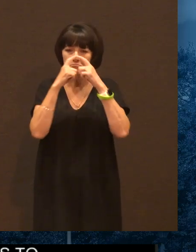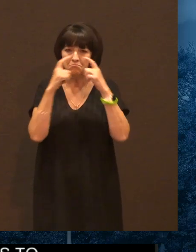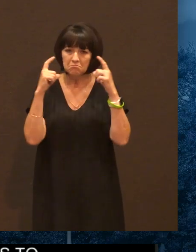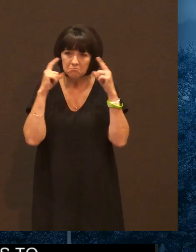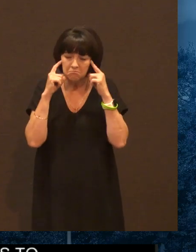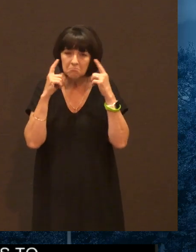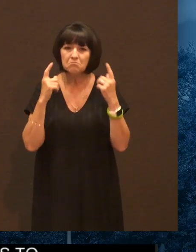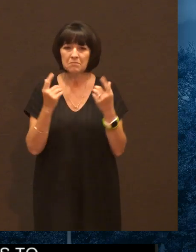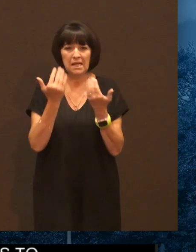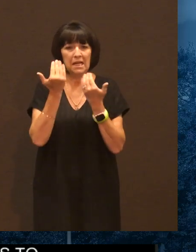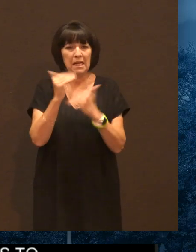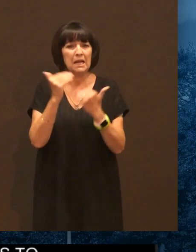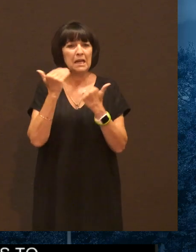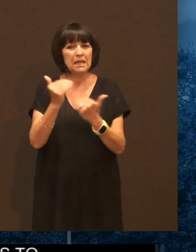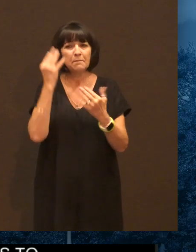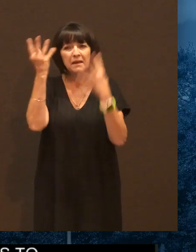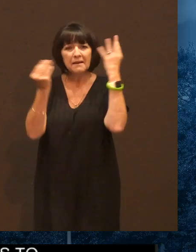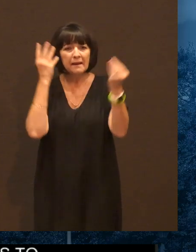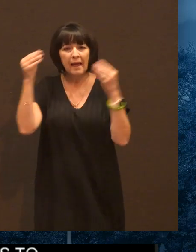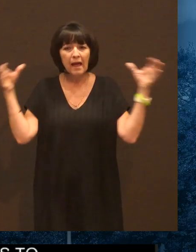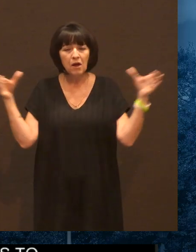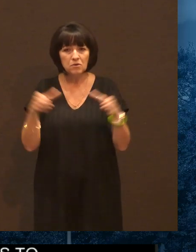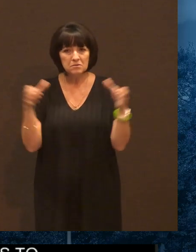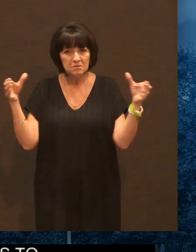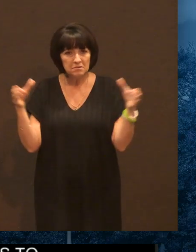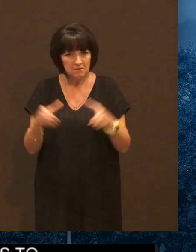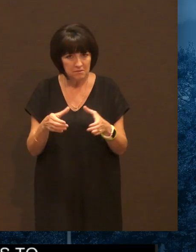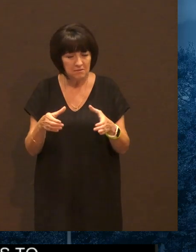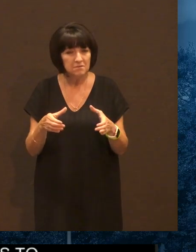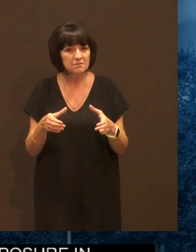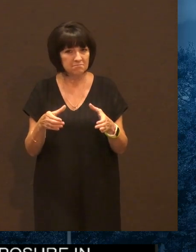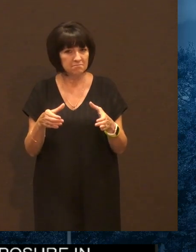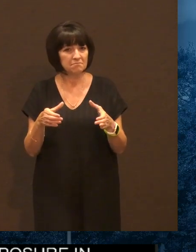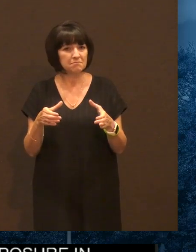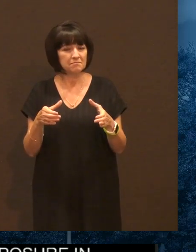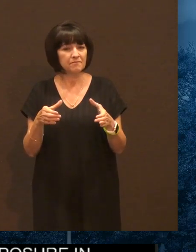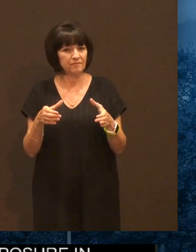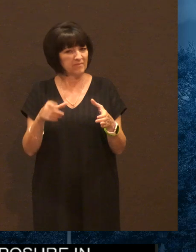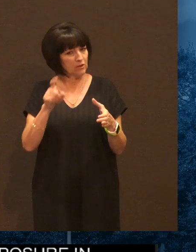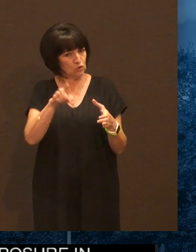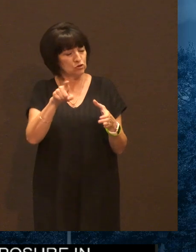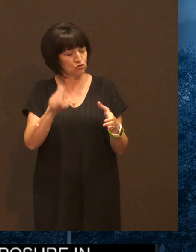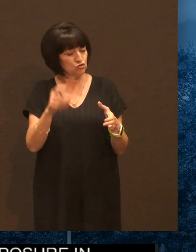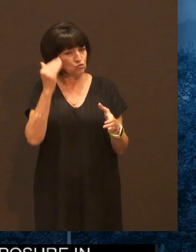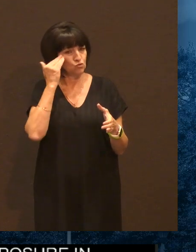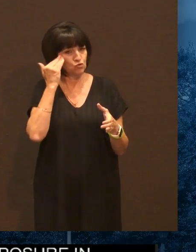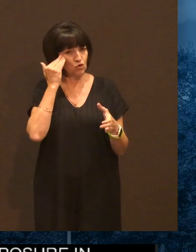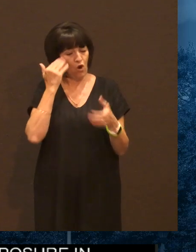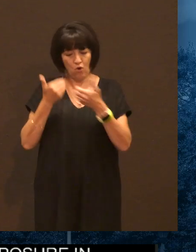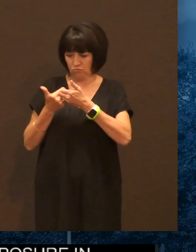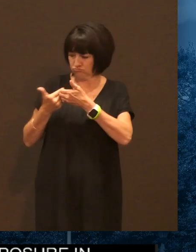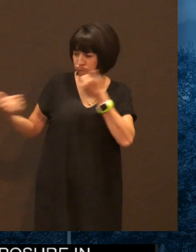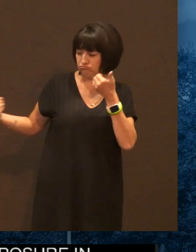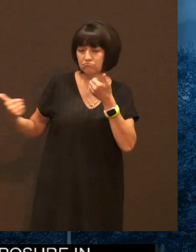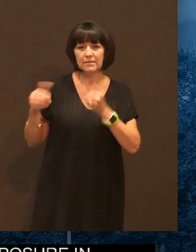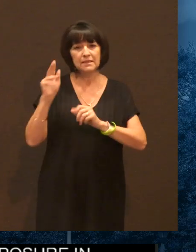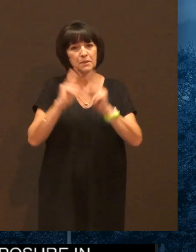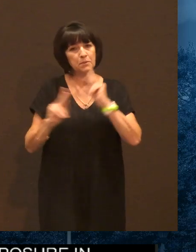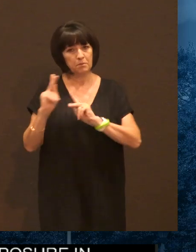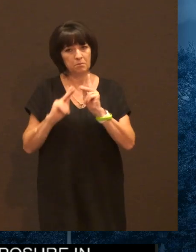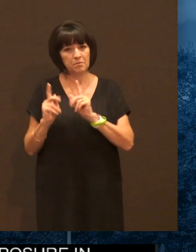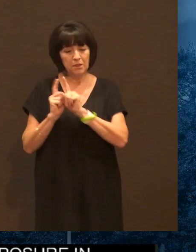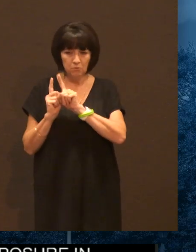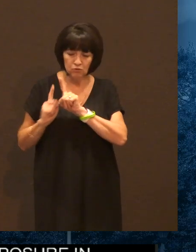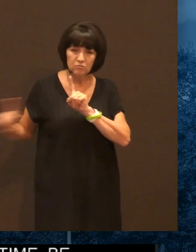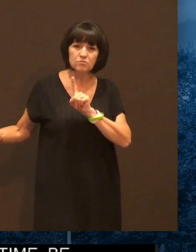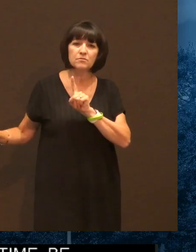face masks in public all the time, to be conscious of and aware of the distance you are from everyone else, washing